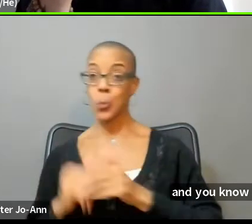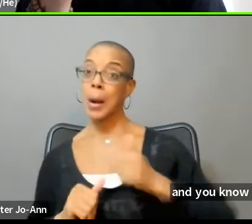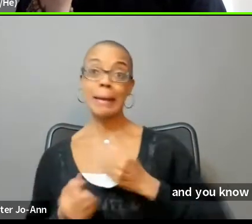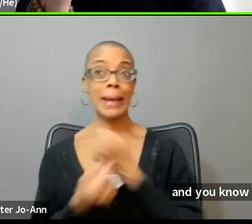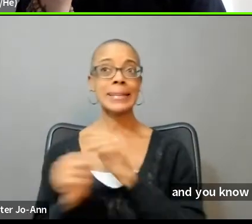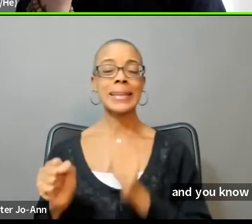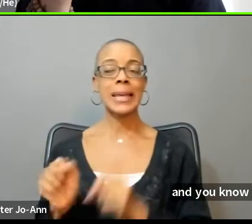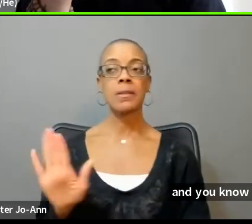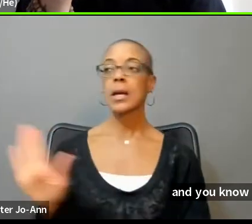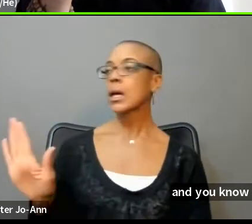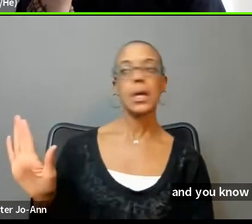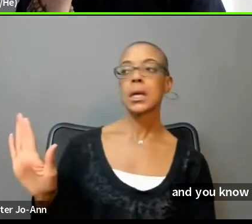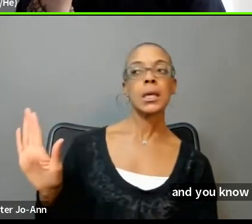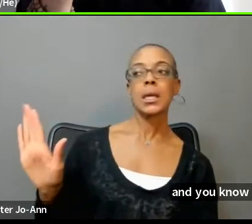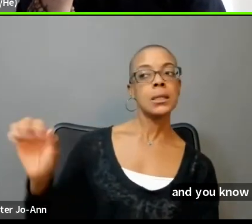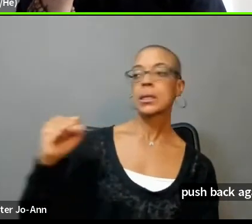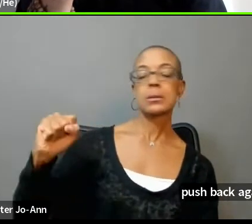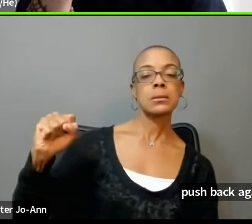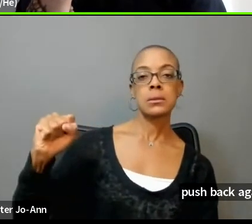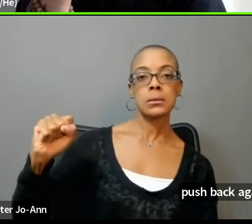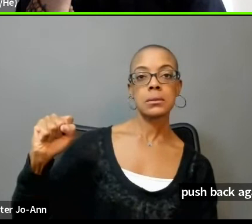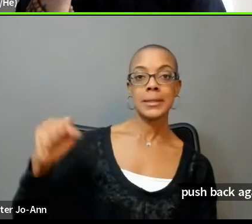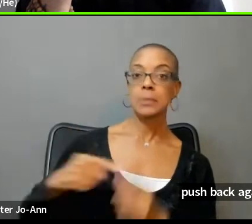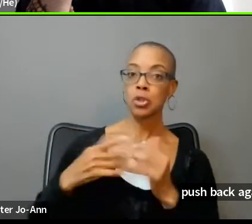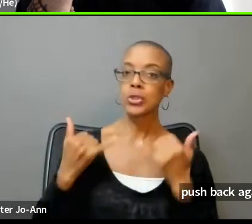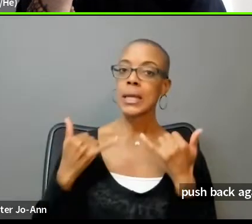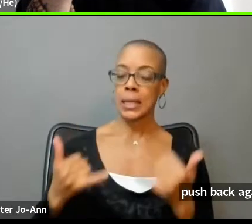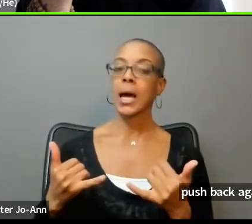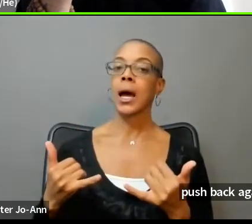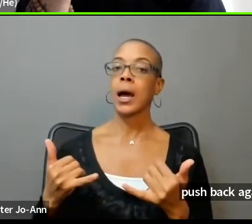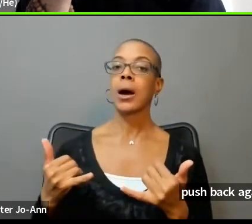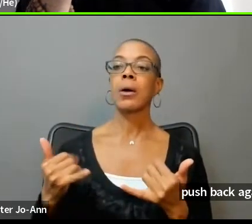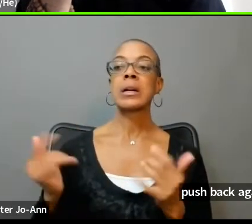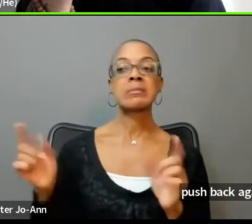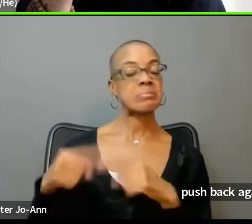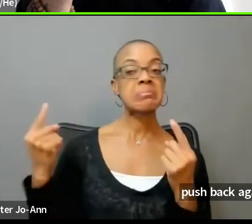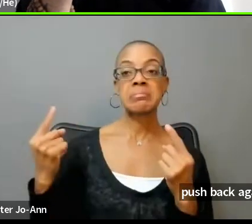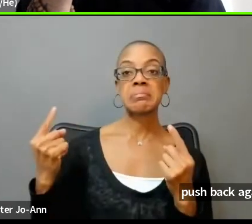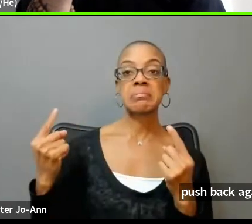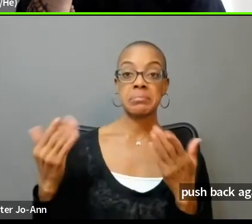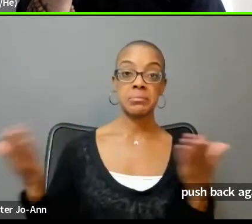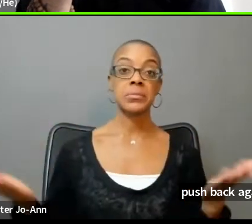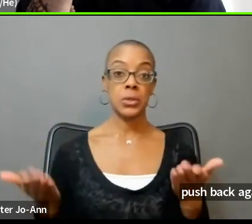now, because in Canada,